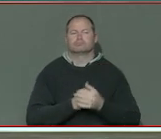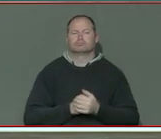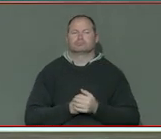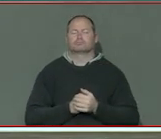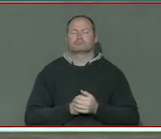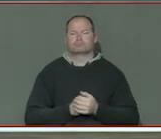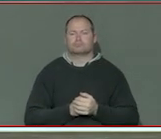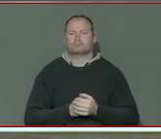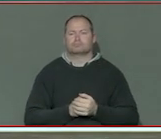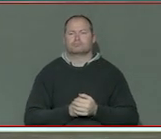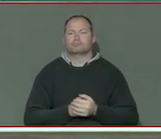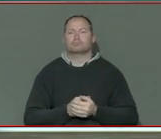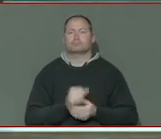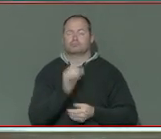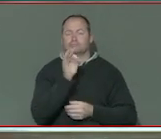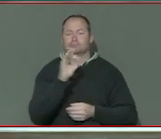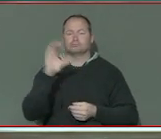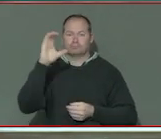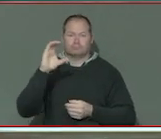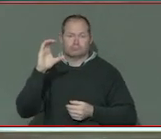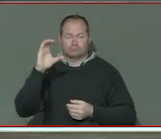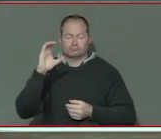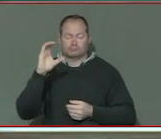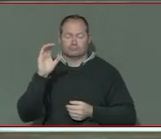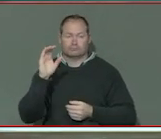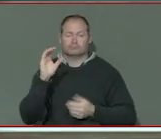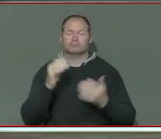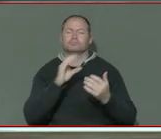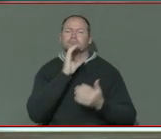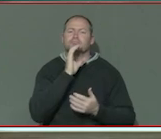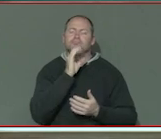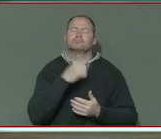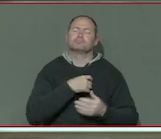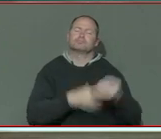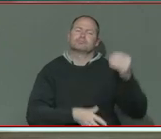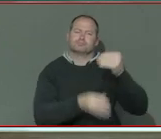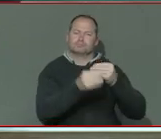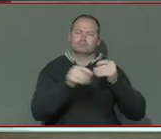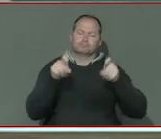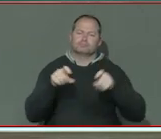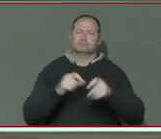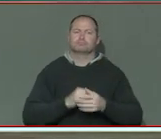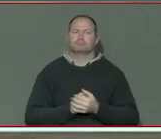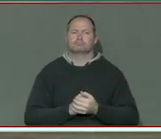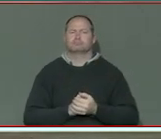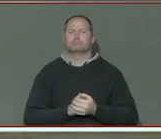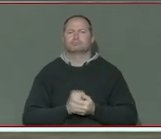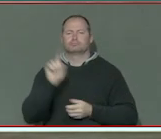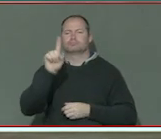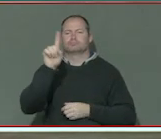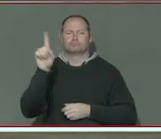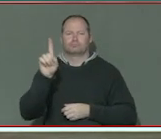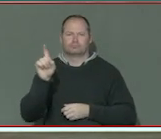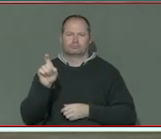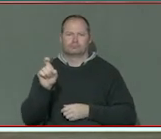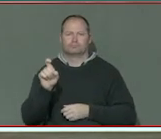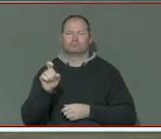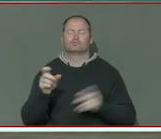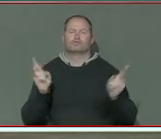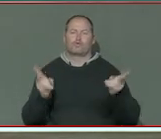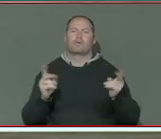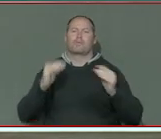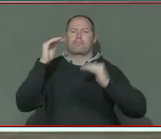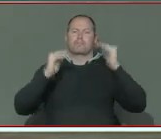be added. That's one of those transactions they like to ask in the balance sheet. Remember that. A